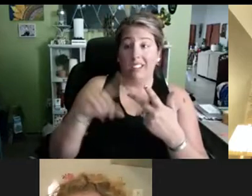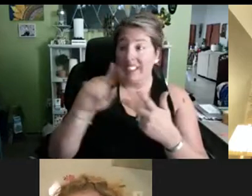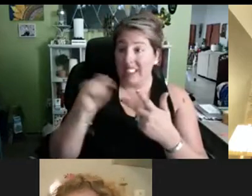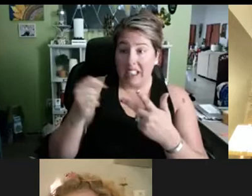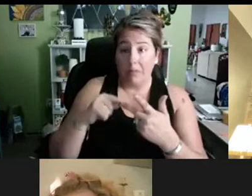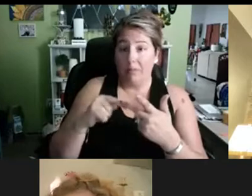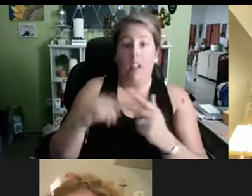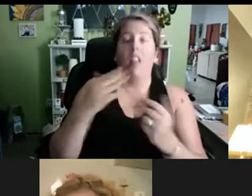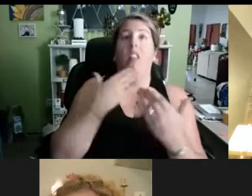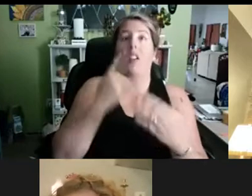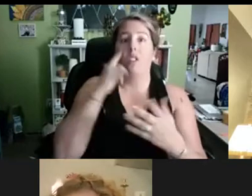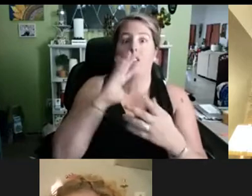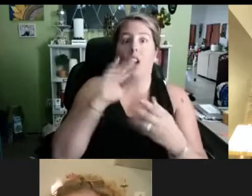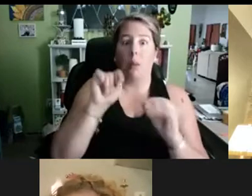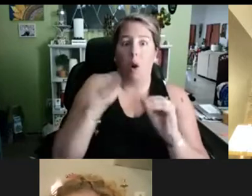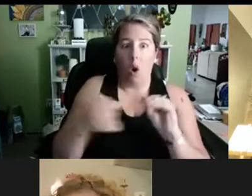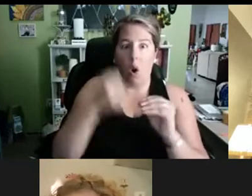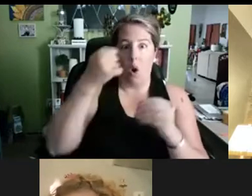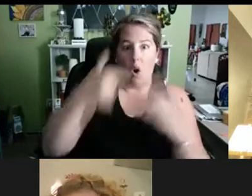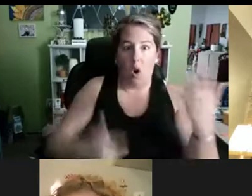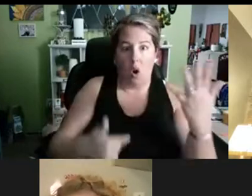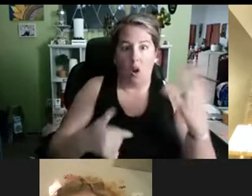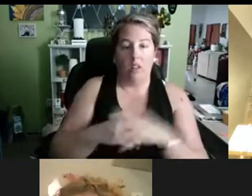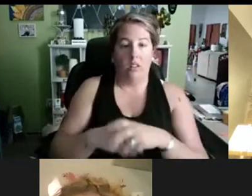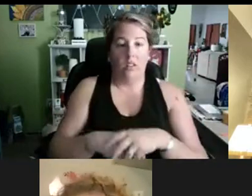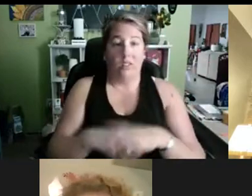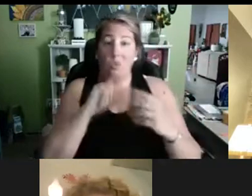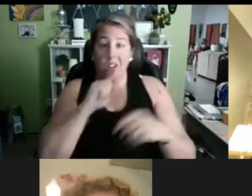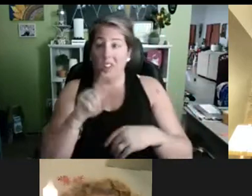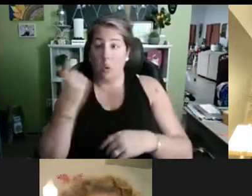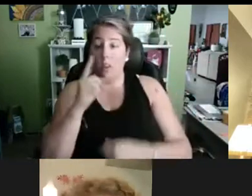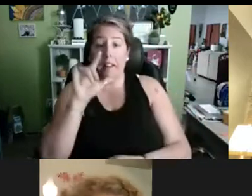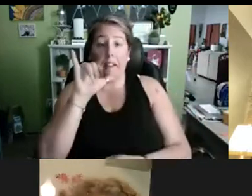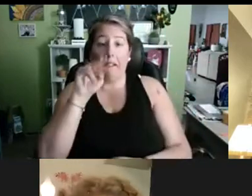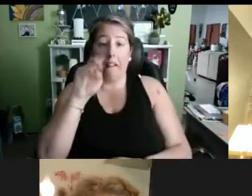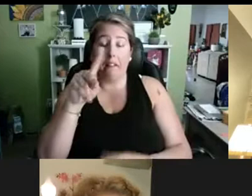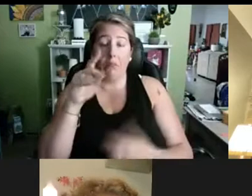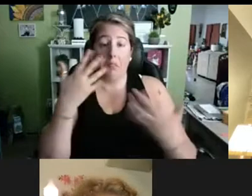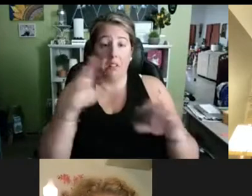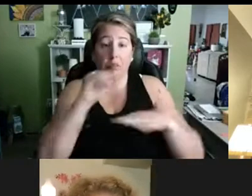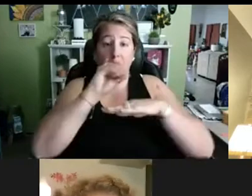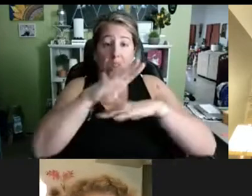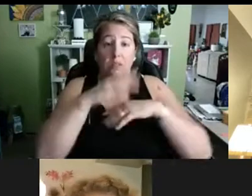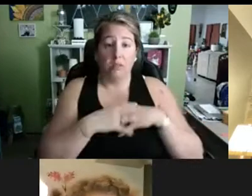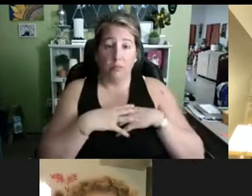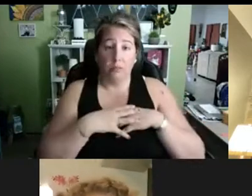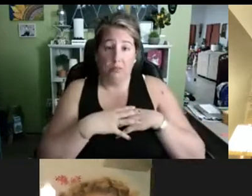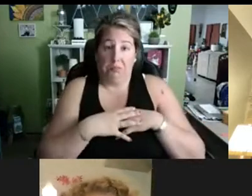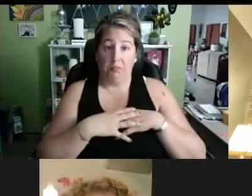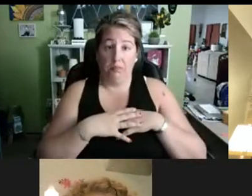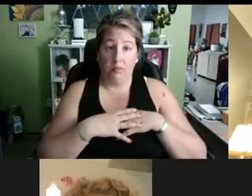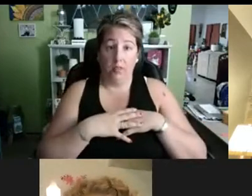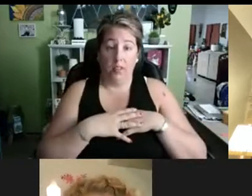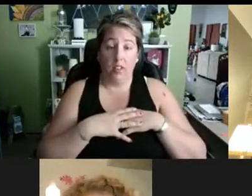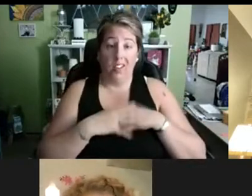all of that. Yeah, because it's just a link that you have to send. And then once that link is in a